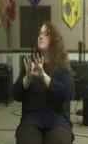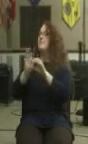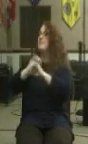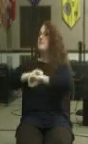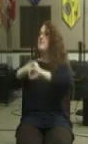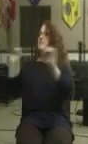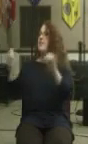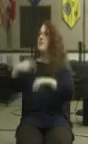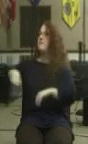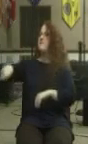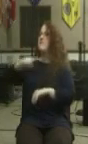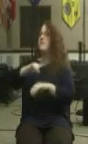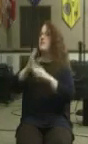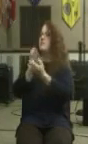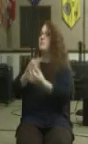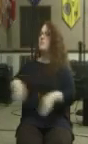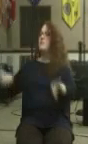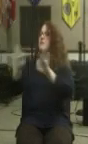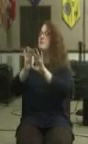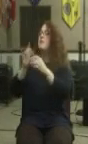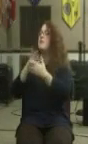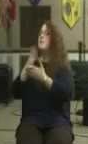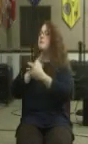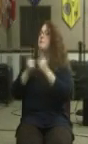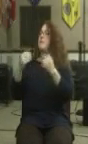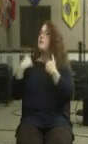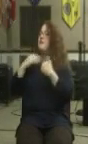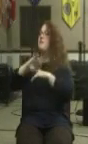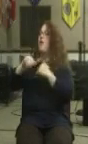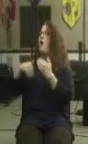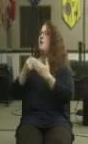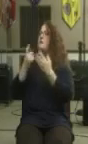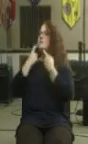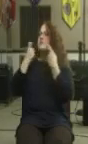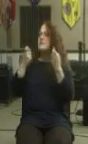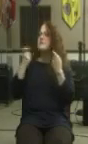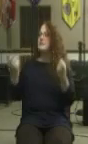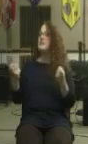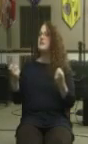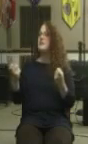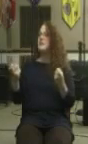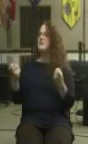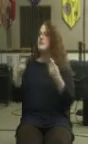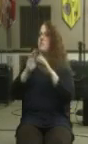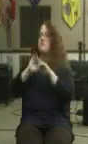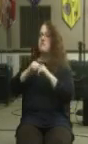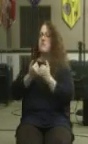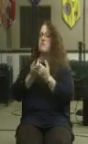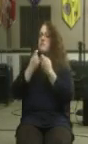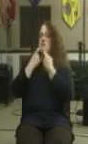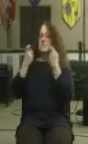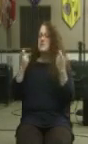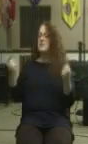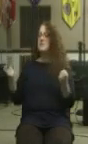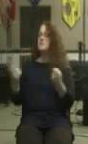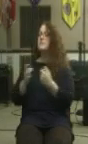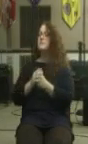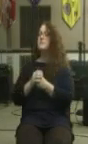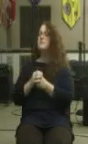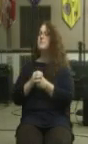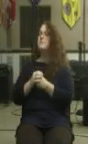worthy. None of us. For we all have sinned and we've all fallen short of your